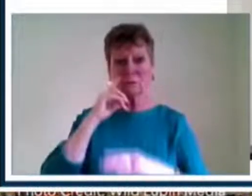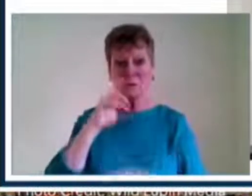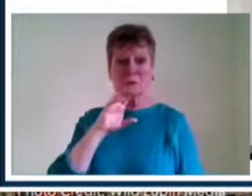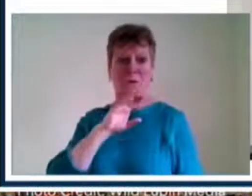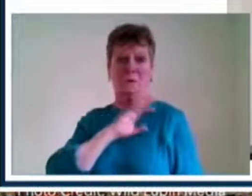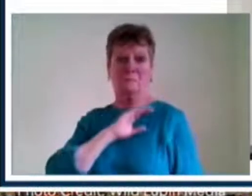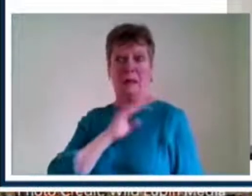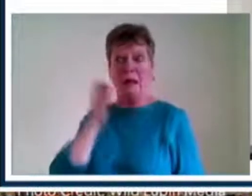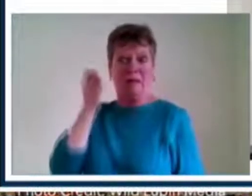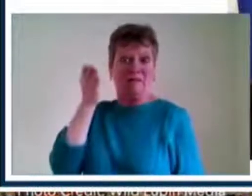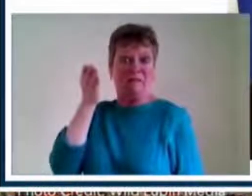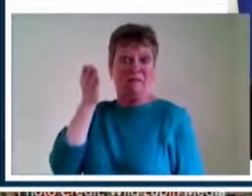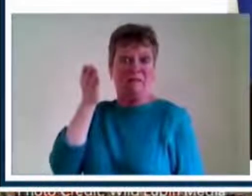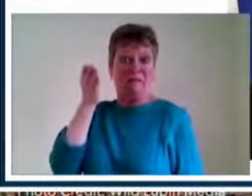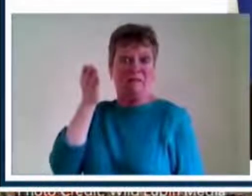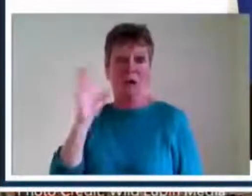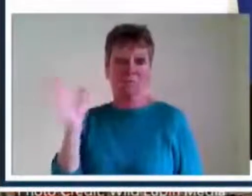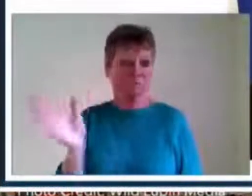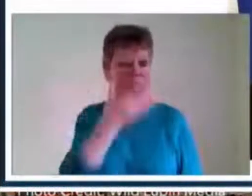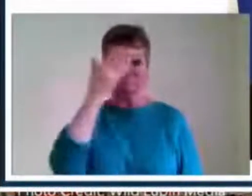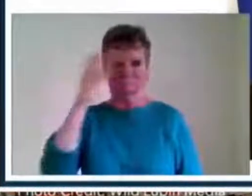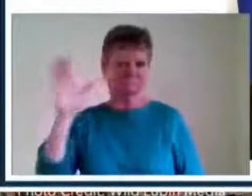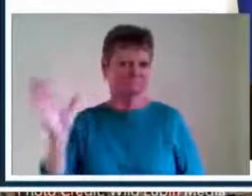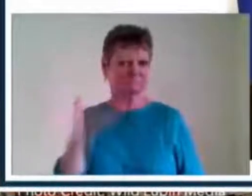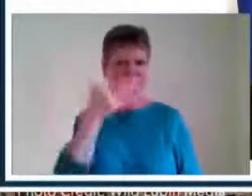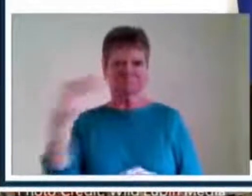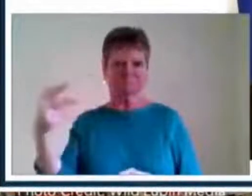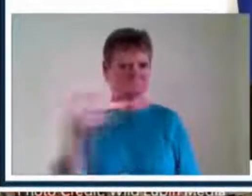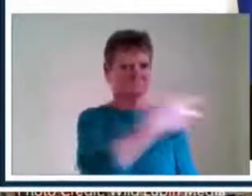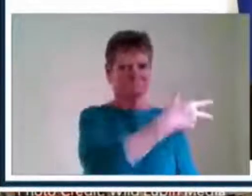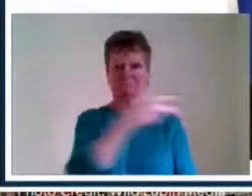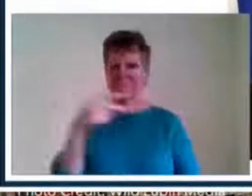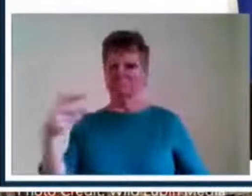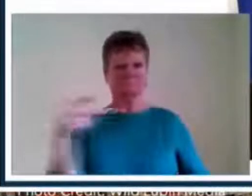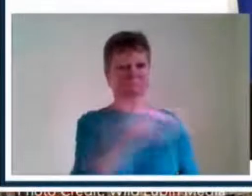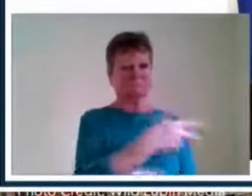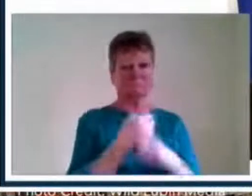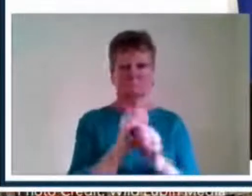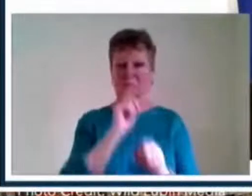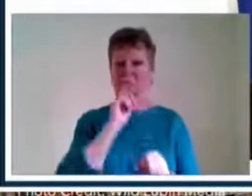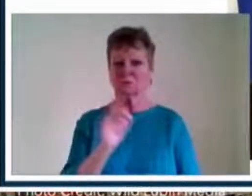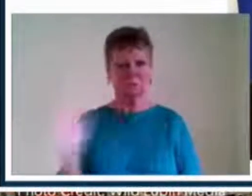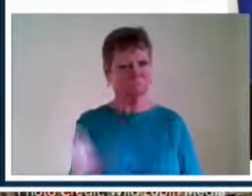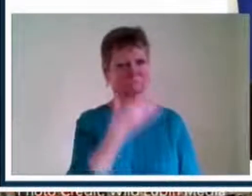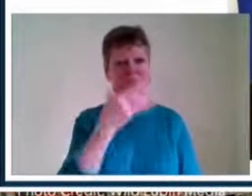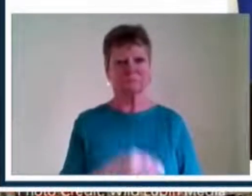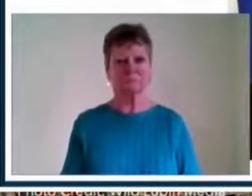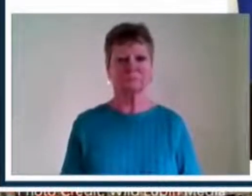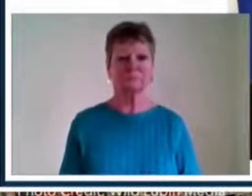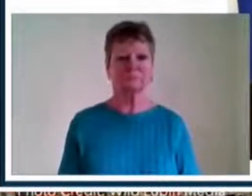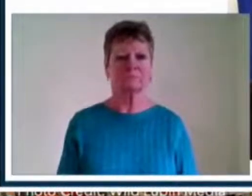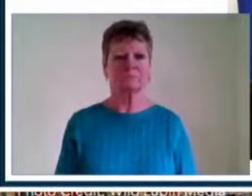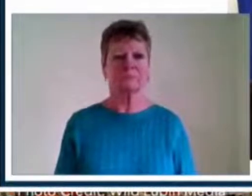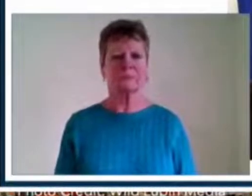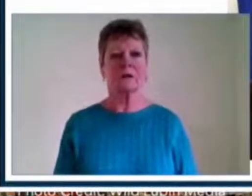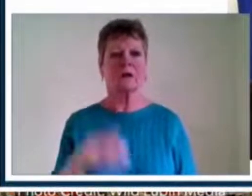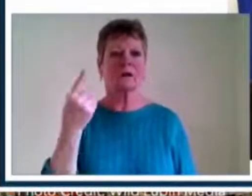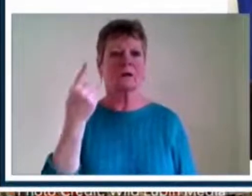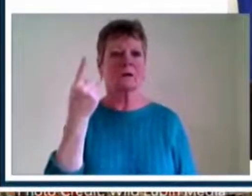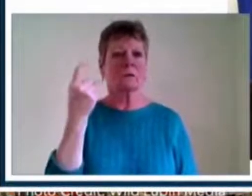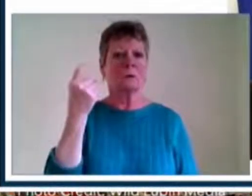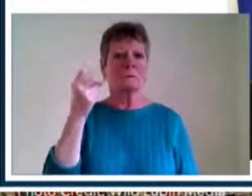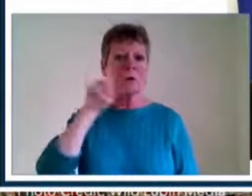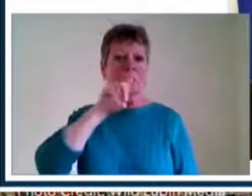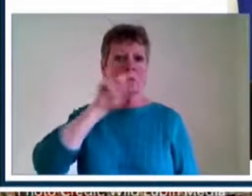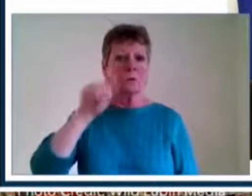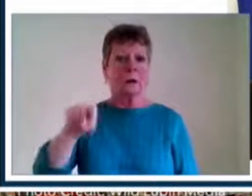flow. Go ahead with your follow-up, Daryl. No, I don't have a follow-up. Thank you. Great. We'll have time for one more. We'll go to the